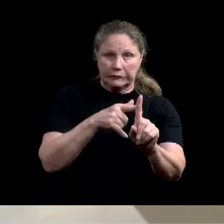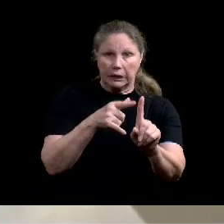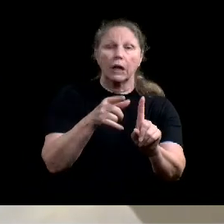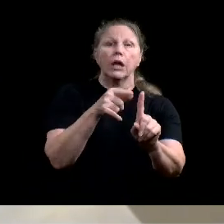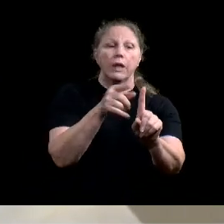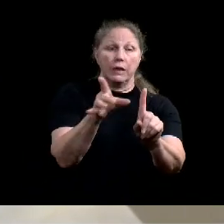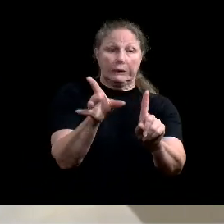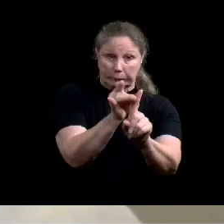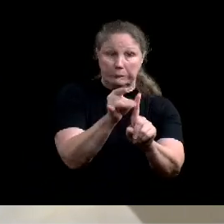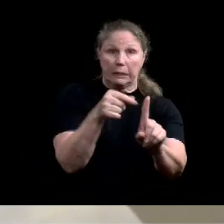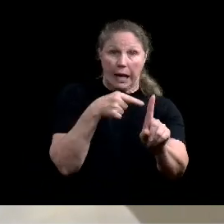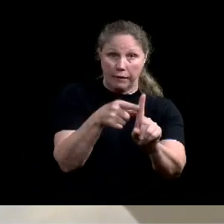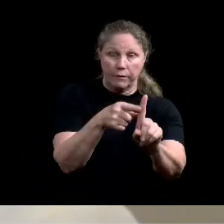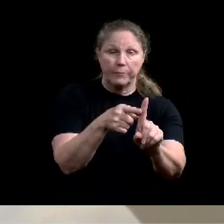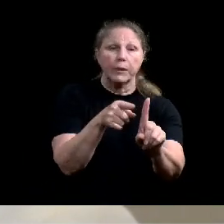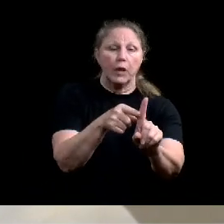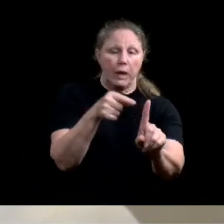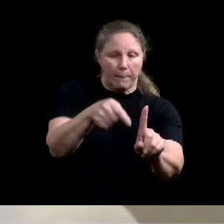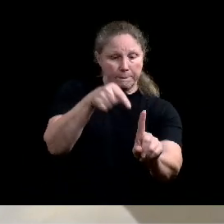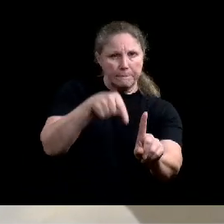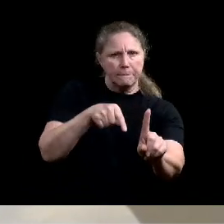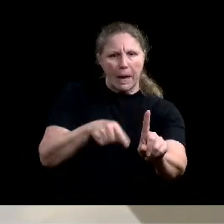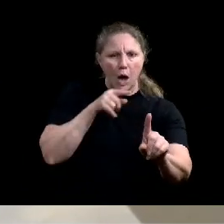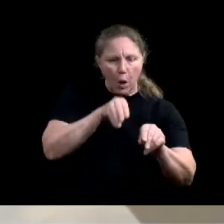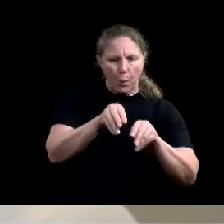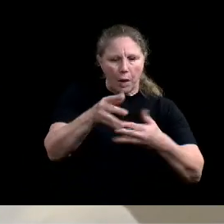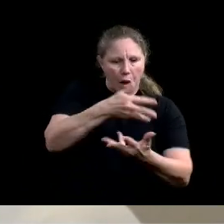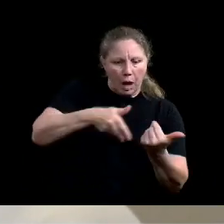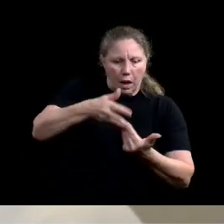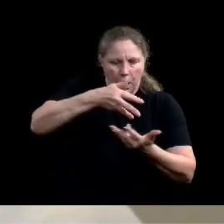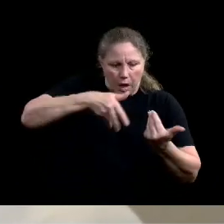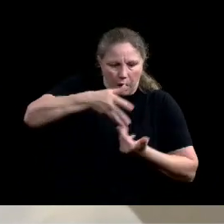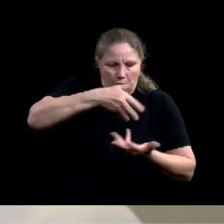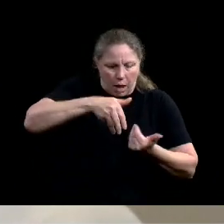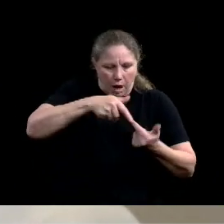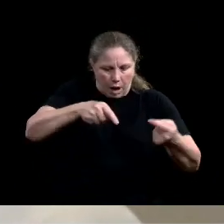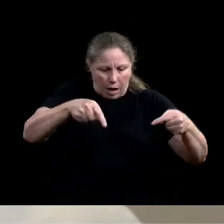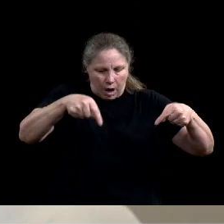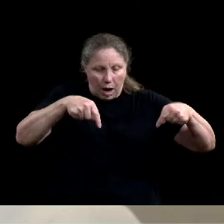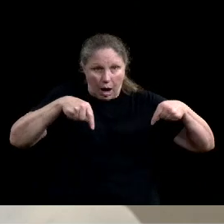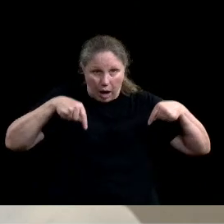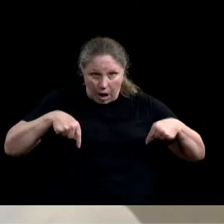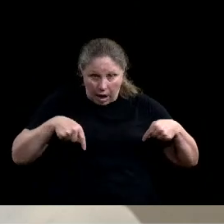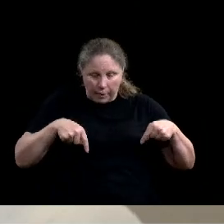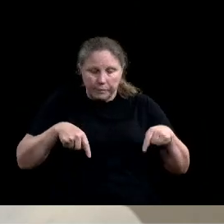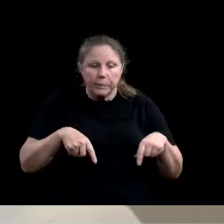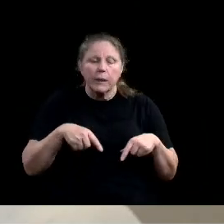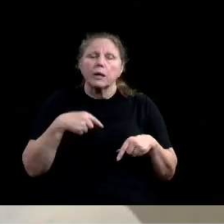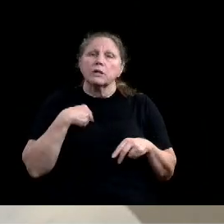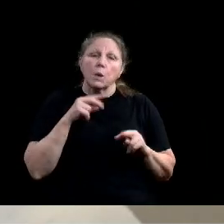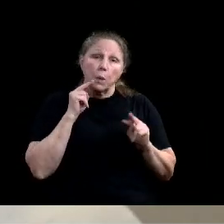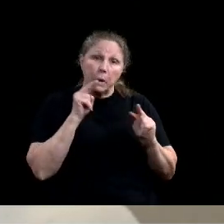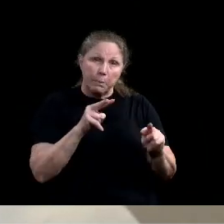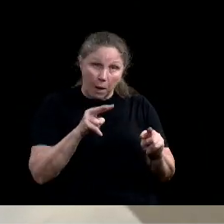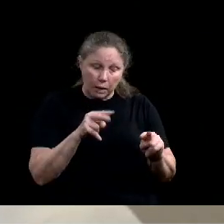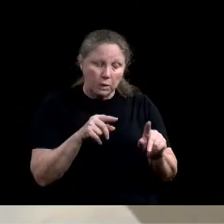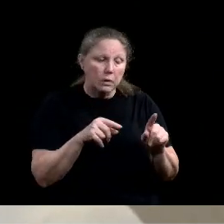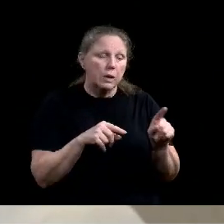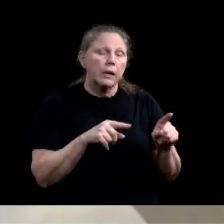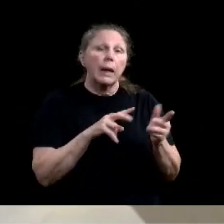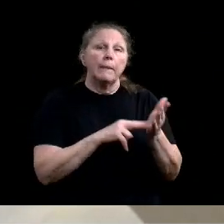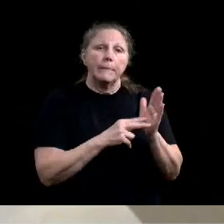cases. So when we talk about monitoring, the health district investigates